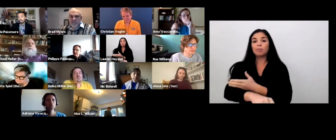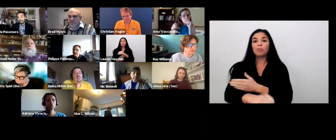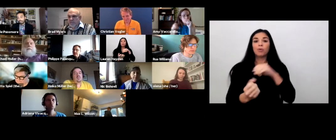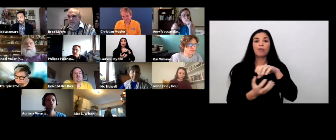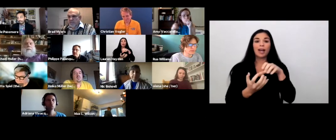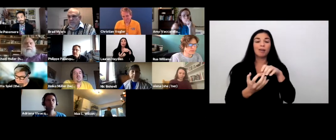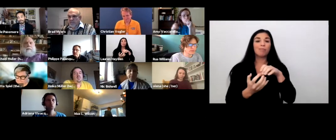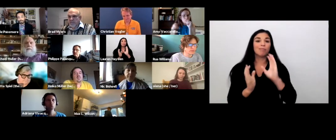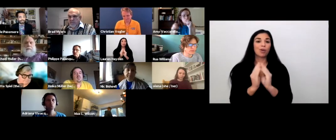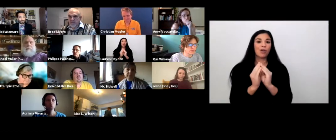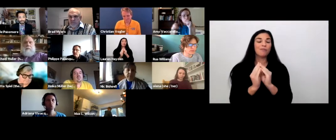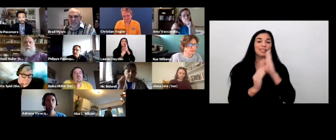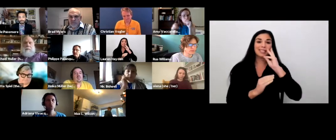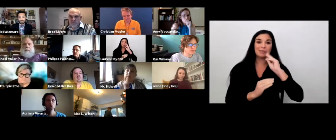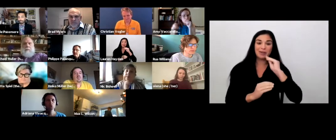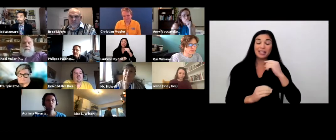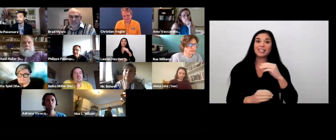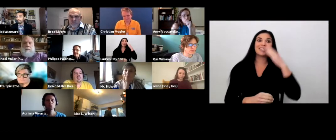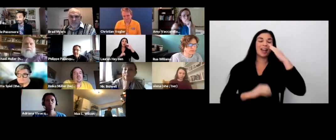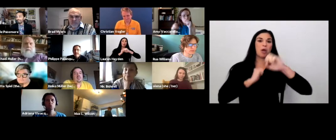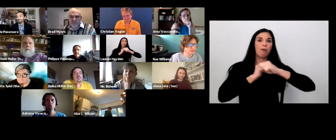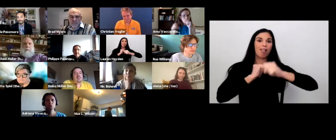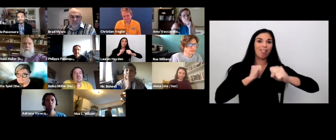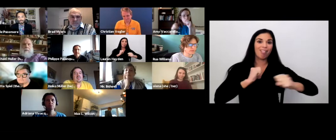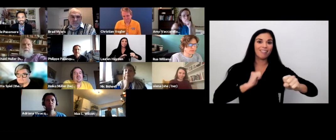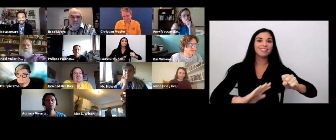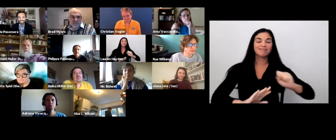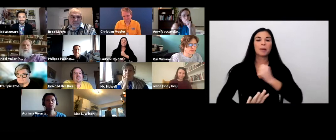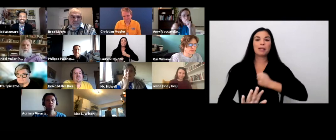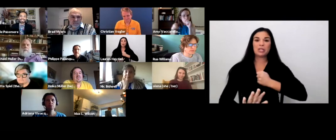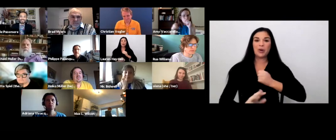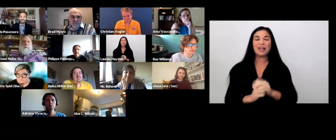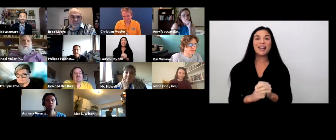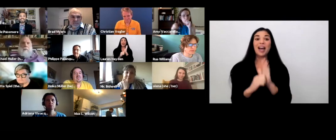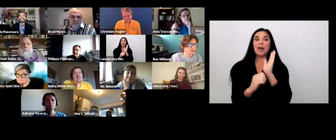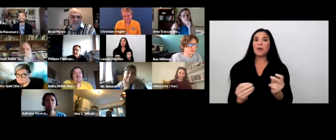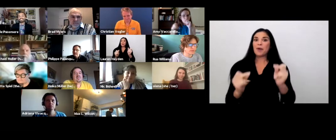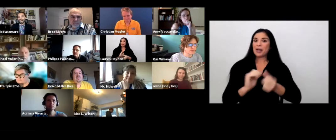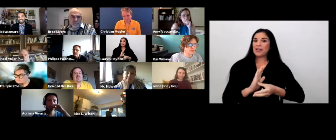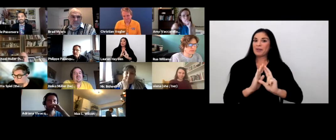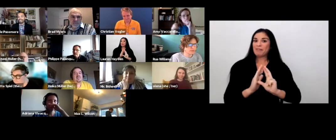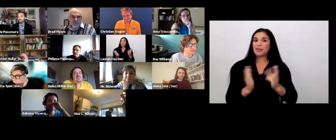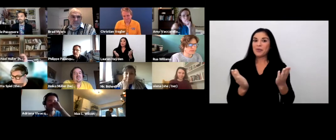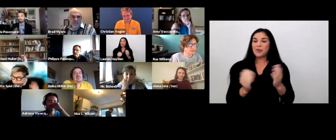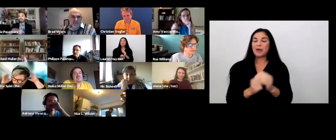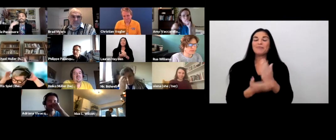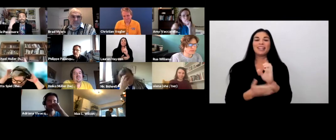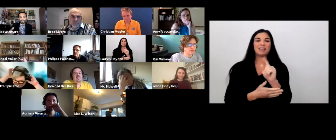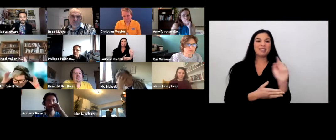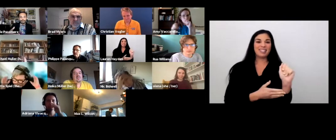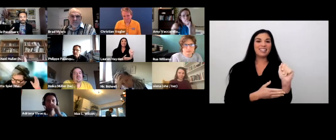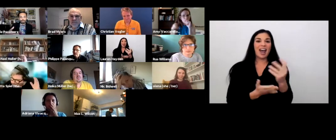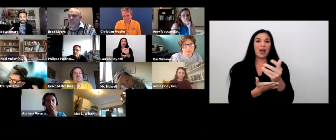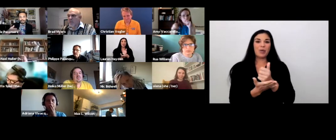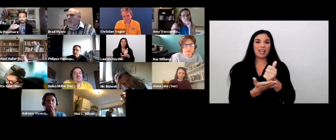know I've been talking a lot, I'm really sorry, but I'm gonna review very quickly some of the data that we gathered from one